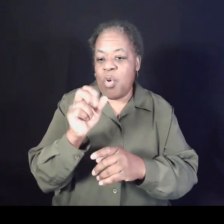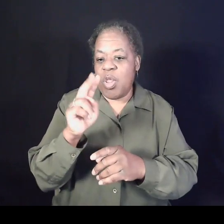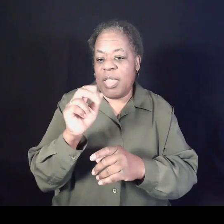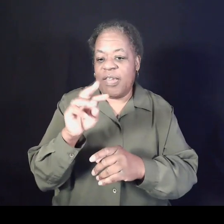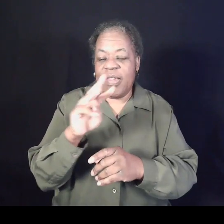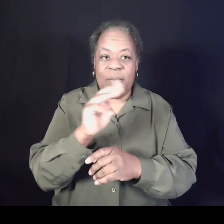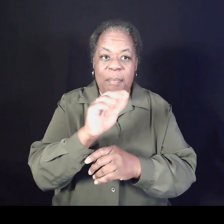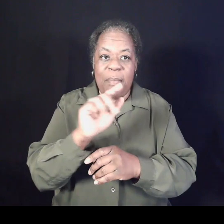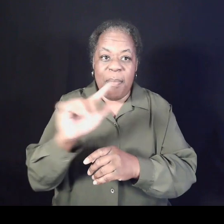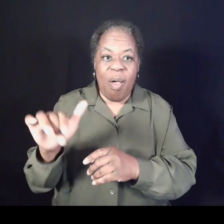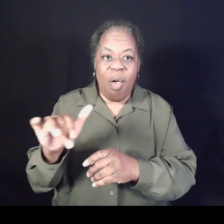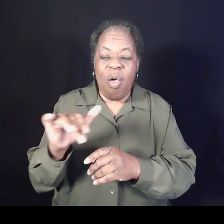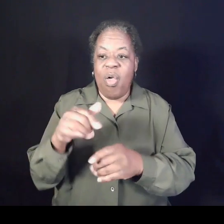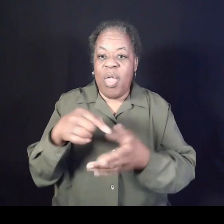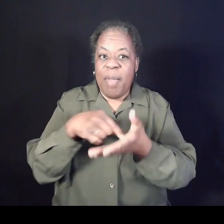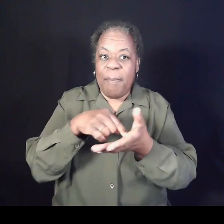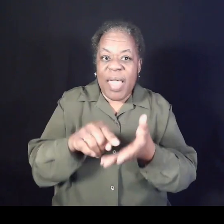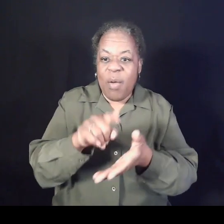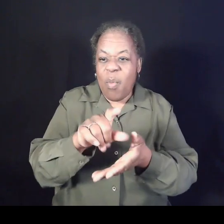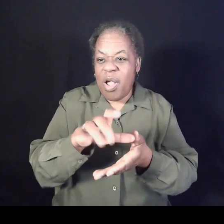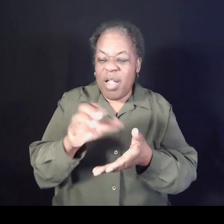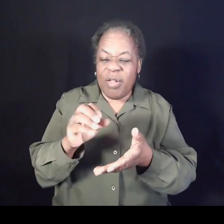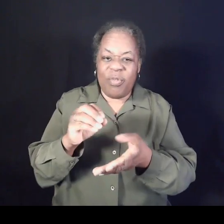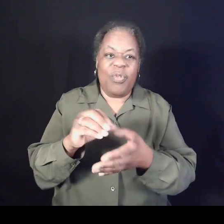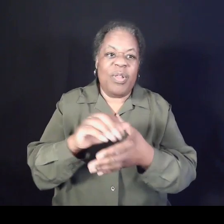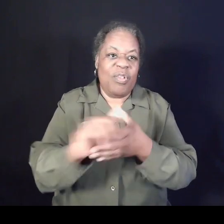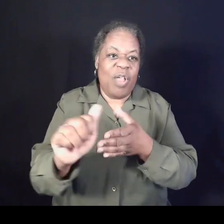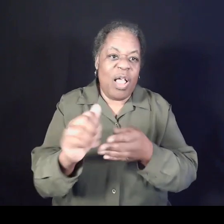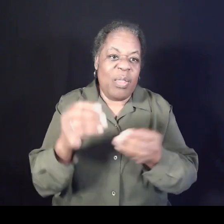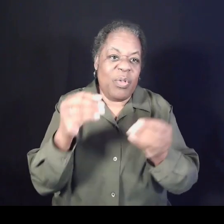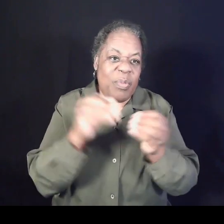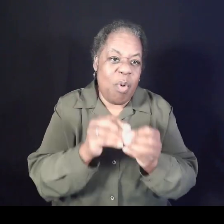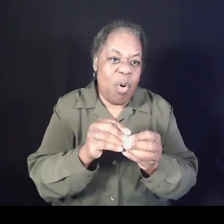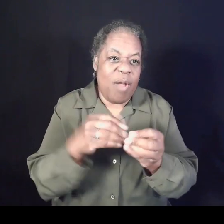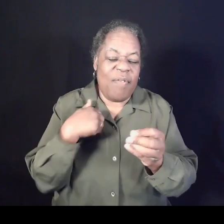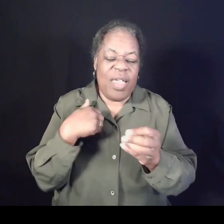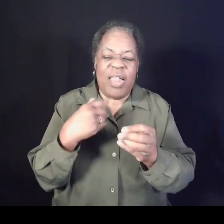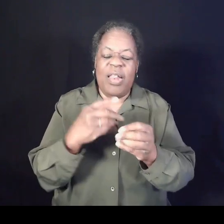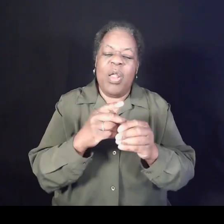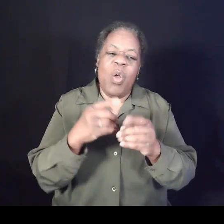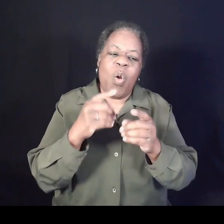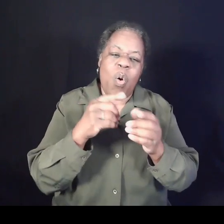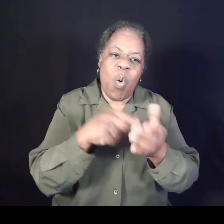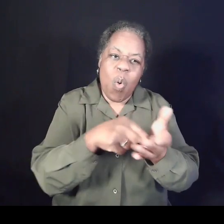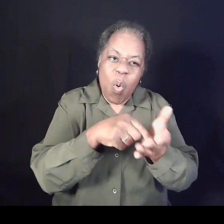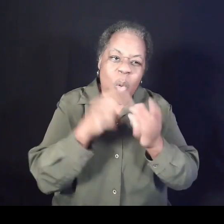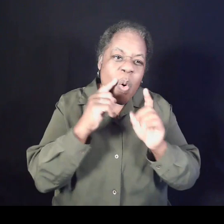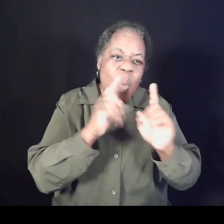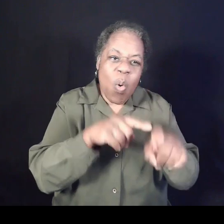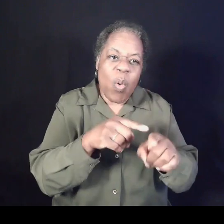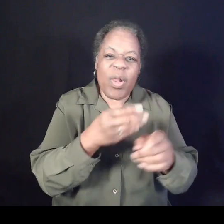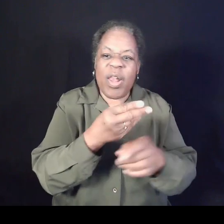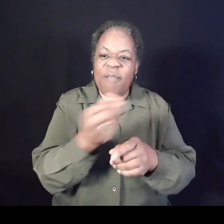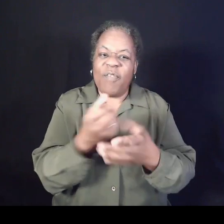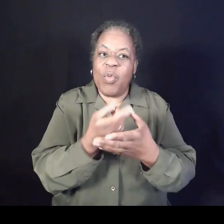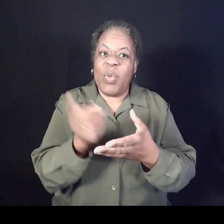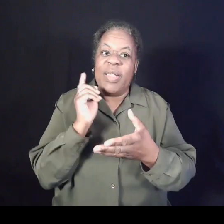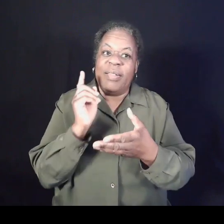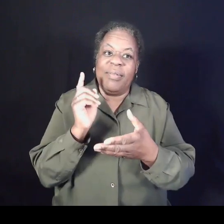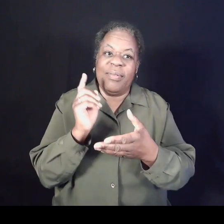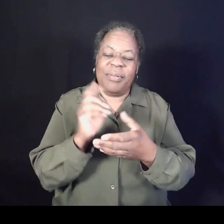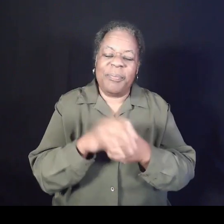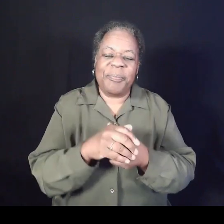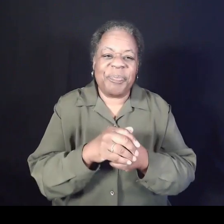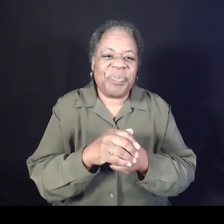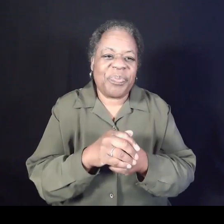paying $100 more for something I could have gotten online if I had just ordered it a few weeks earlier. And speaking of Christmas, All